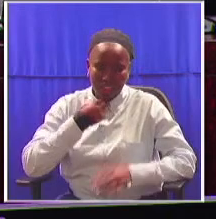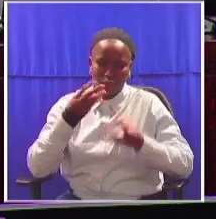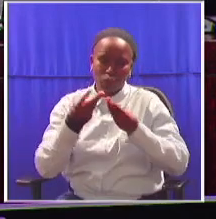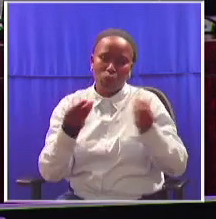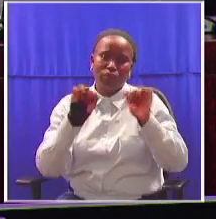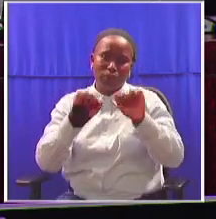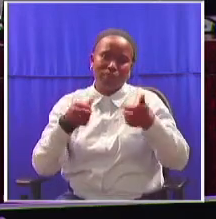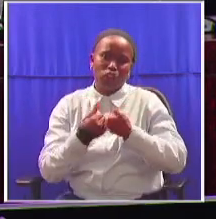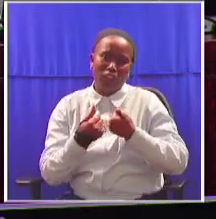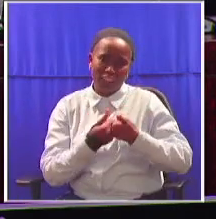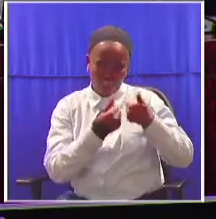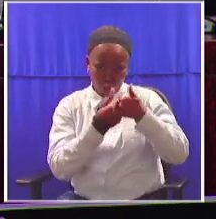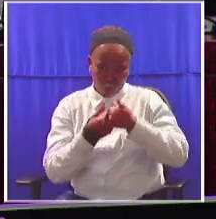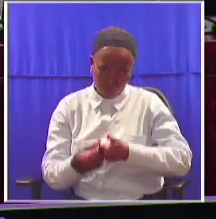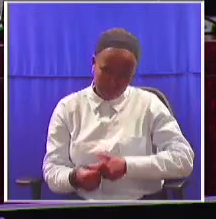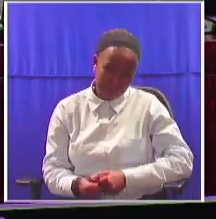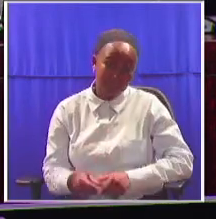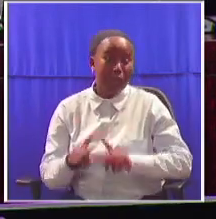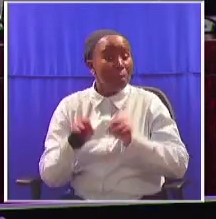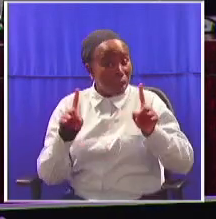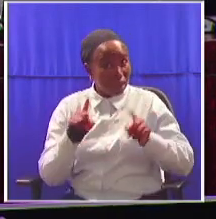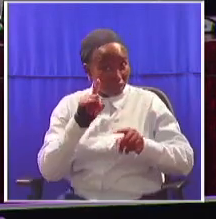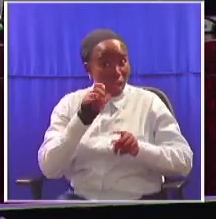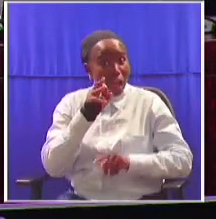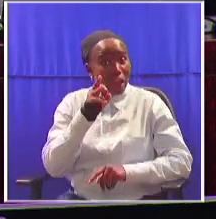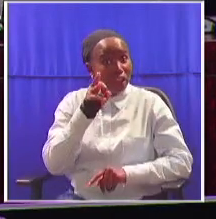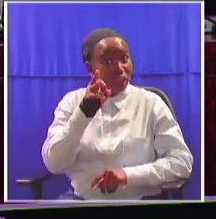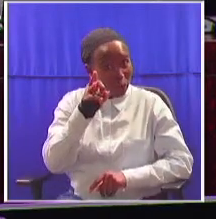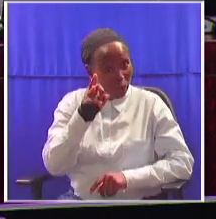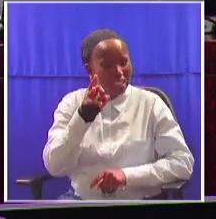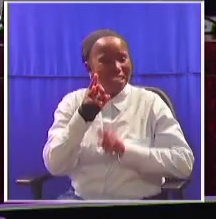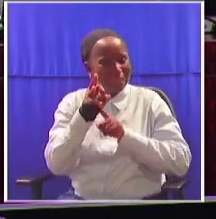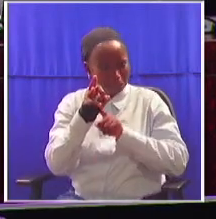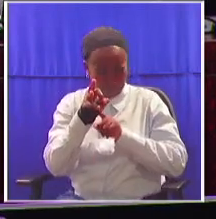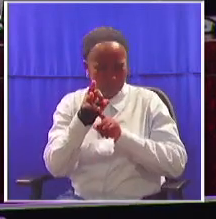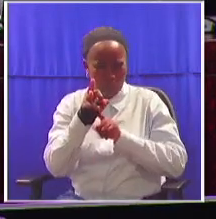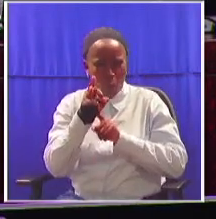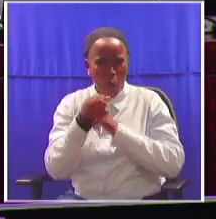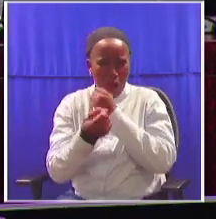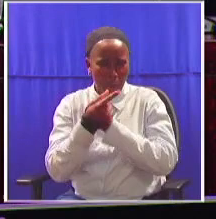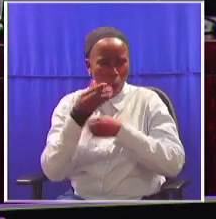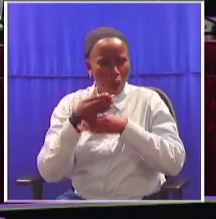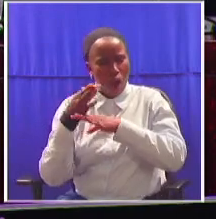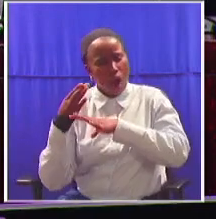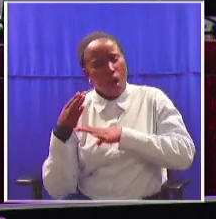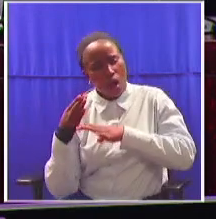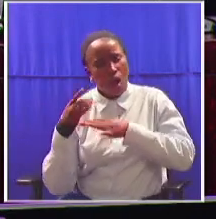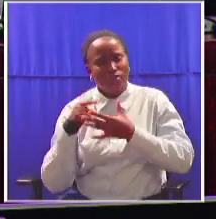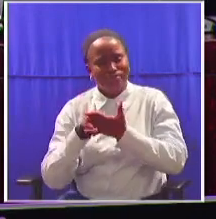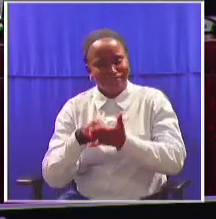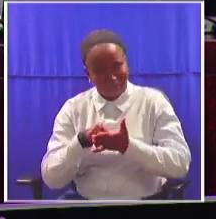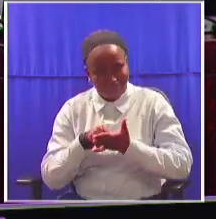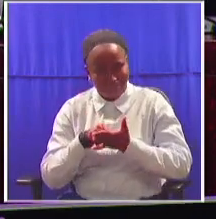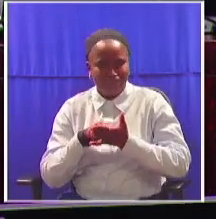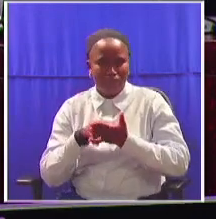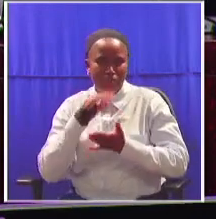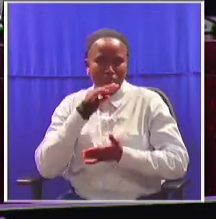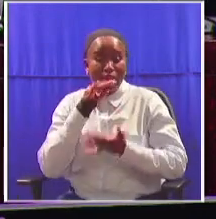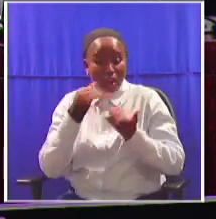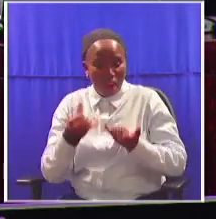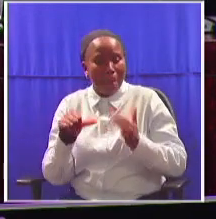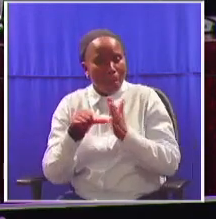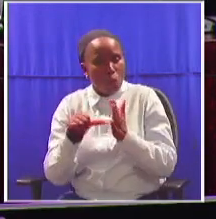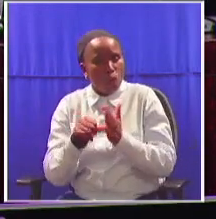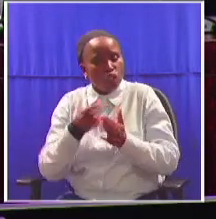The road ahead will indeed be demanding. It is therefore vital that we work together, that